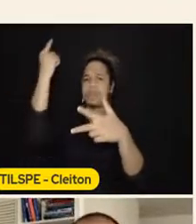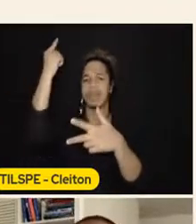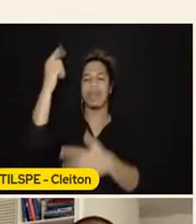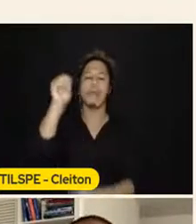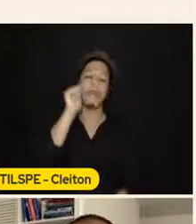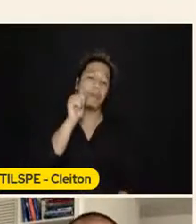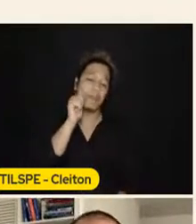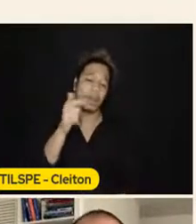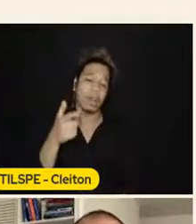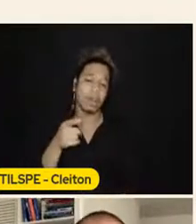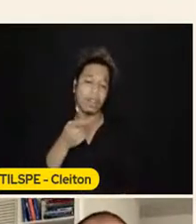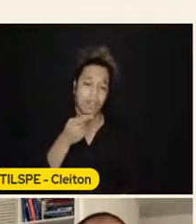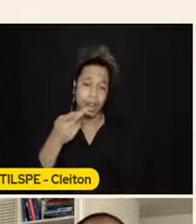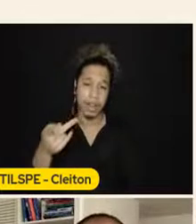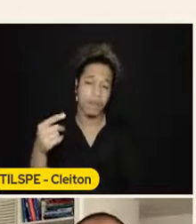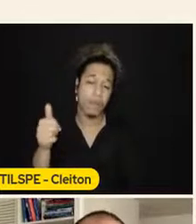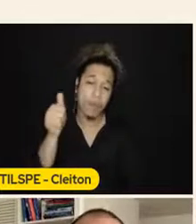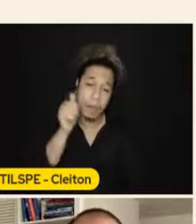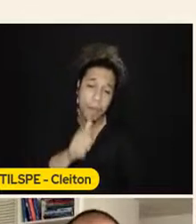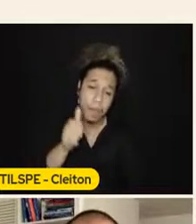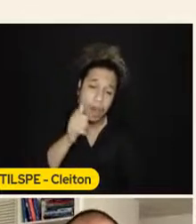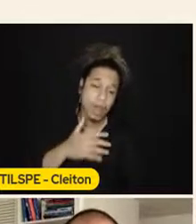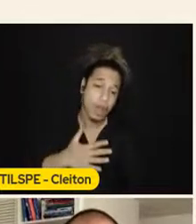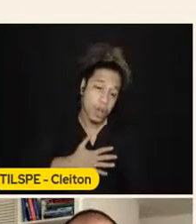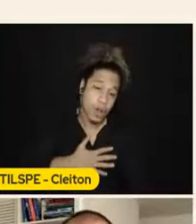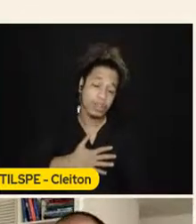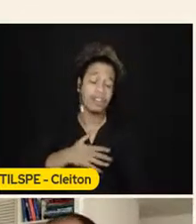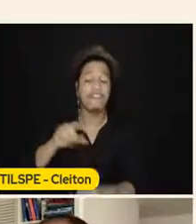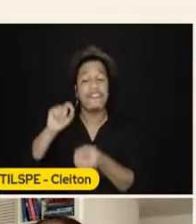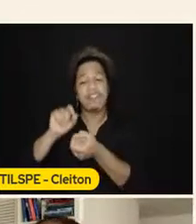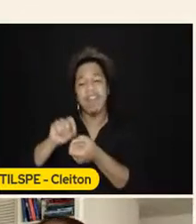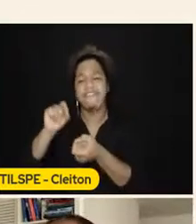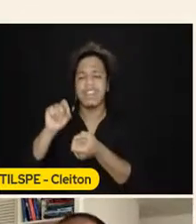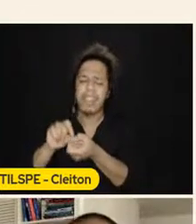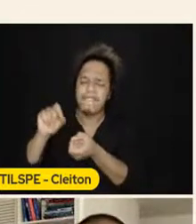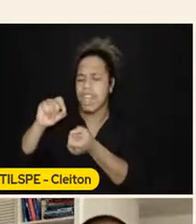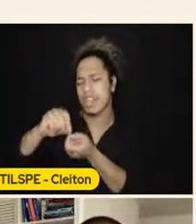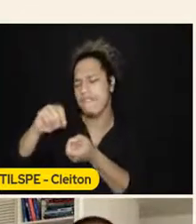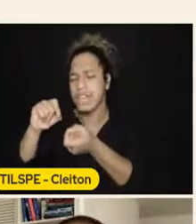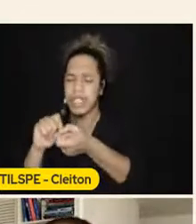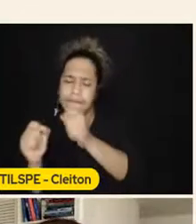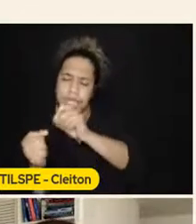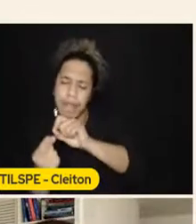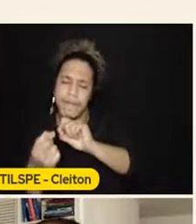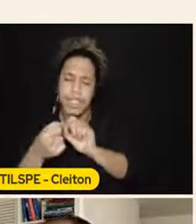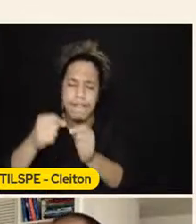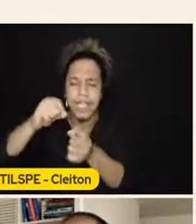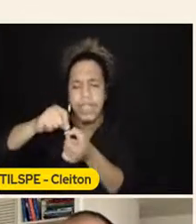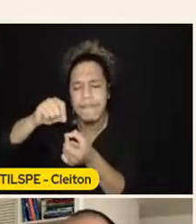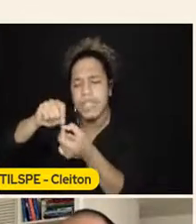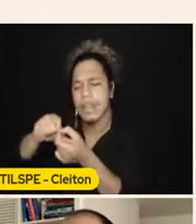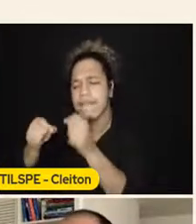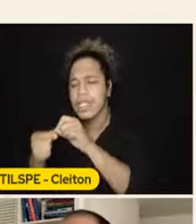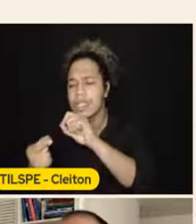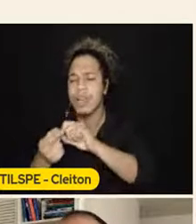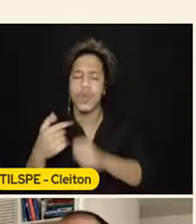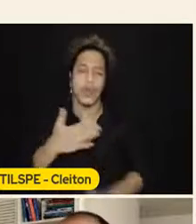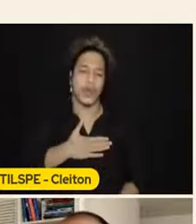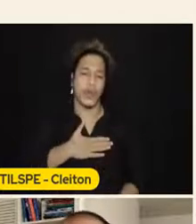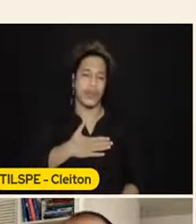to repeat, it's a girl who likes making things, that she's into just looking at every single bit